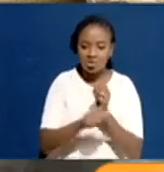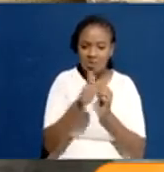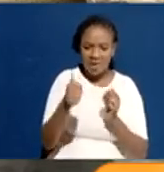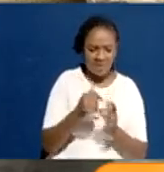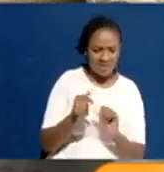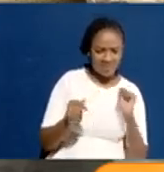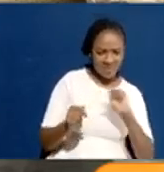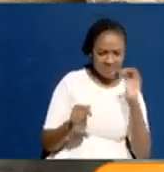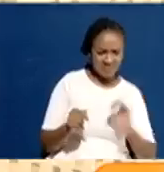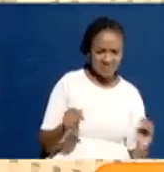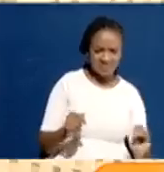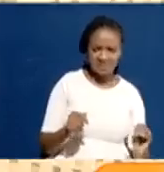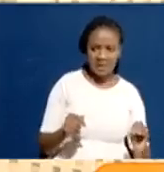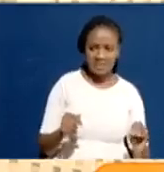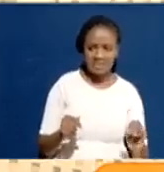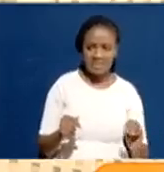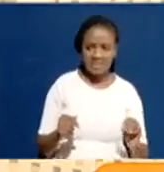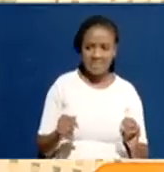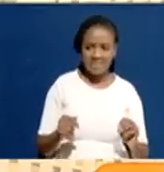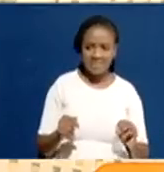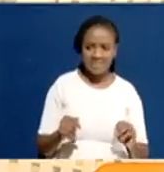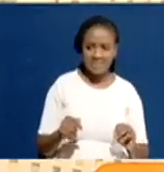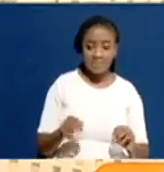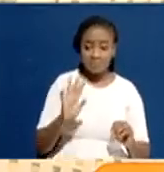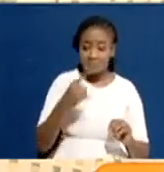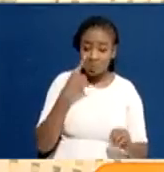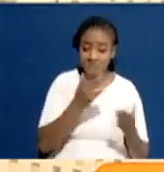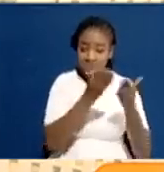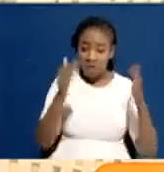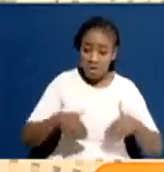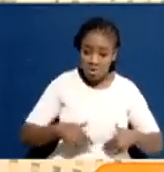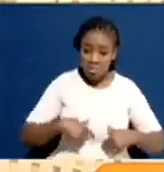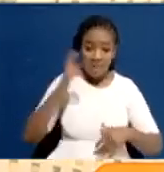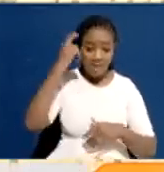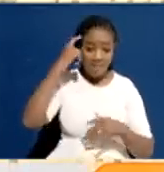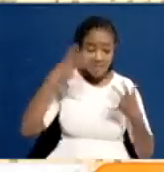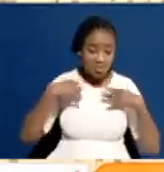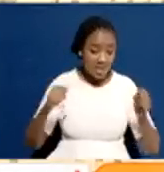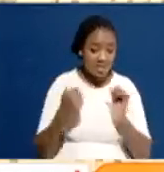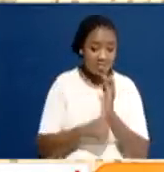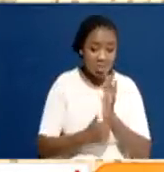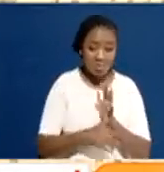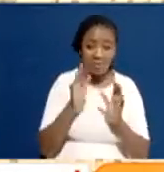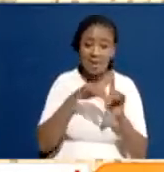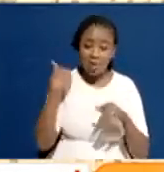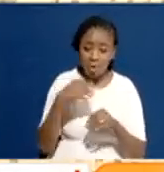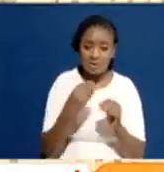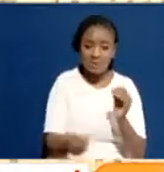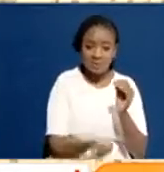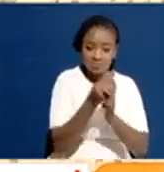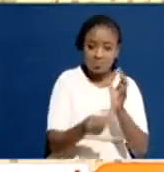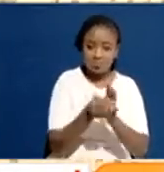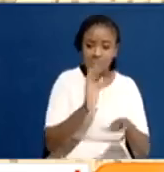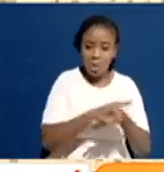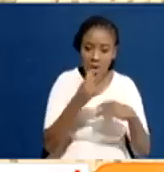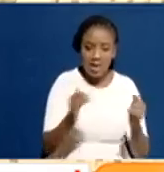at 5%. See, looking at the mental health of this youth, and some of these good stories are the ones that have actually sustained,